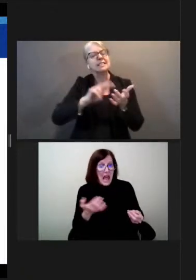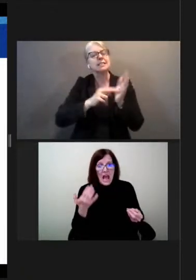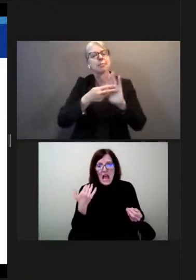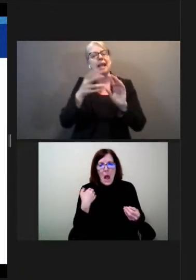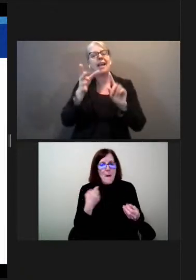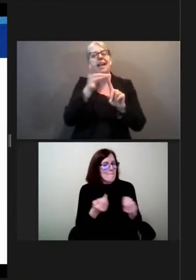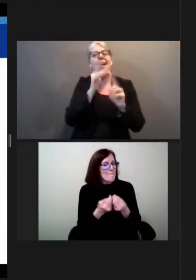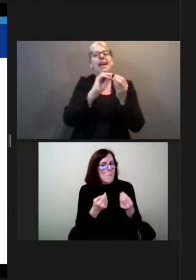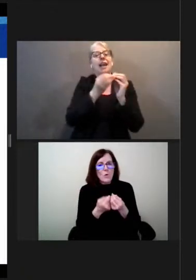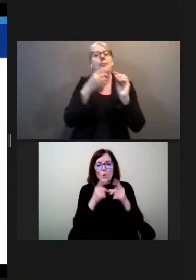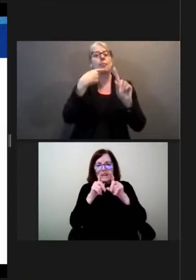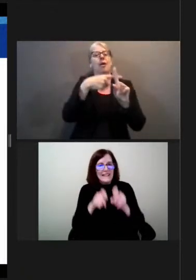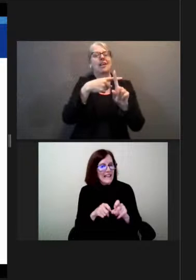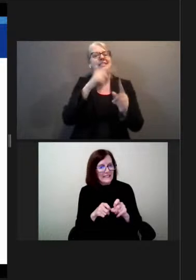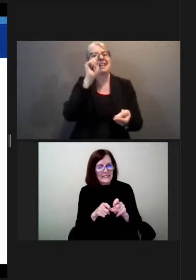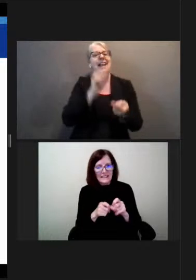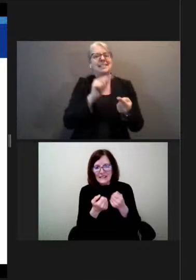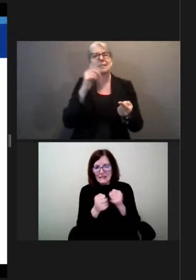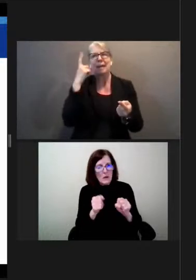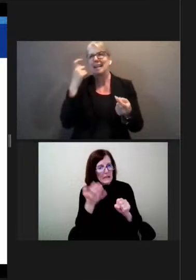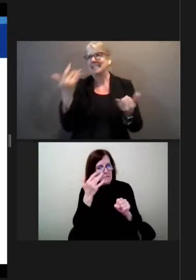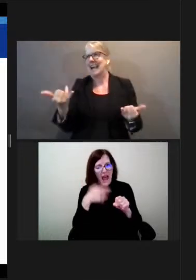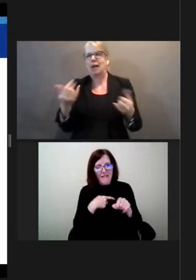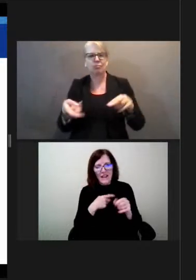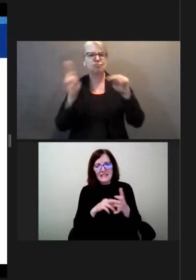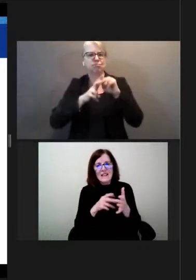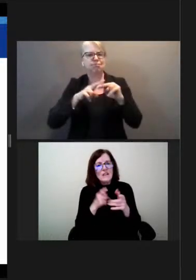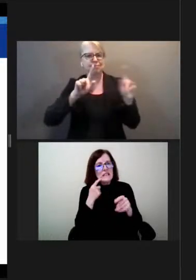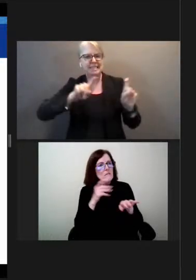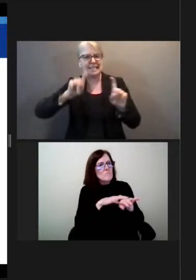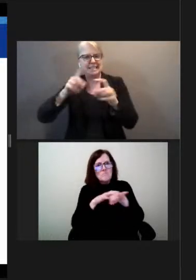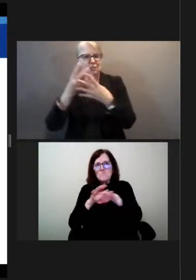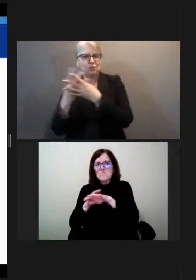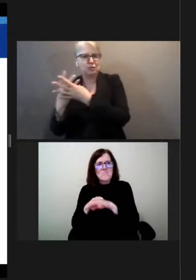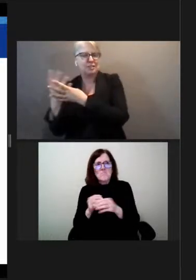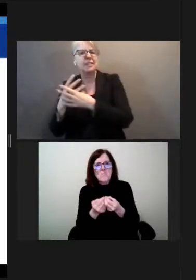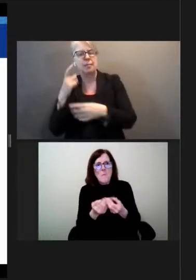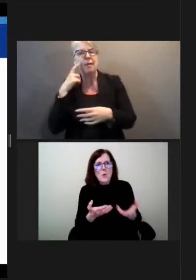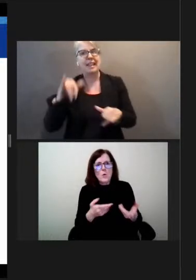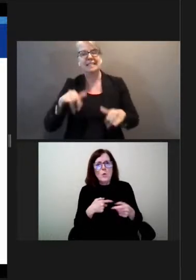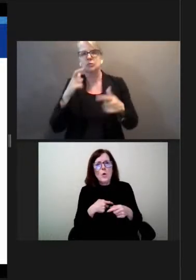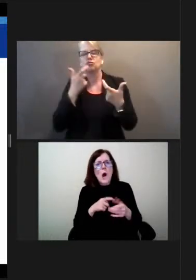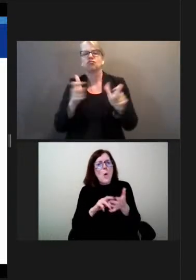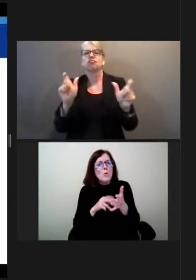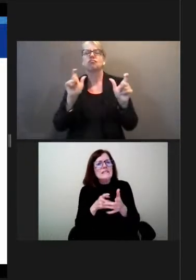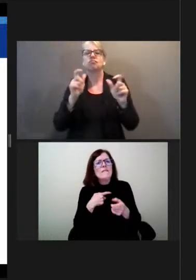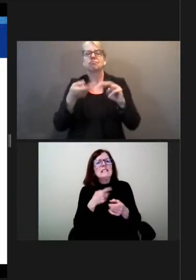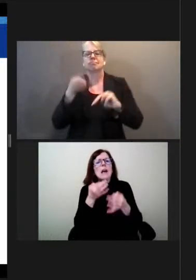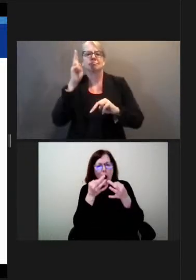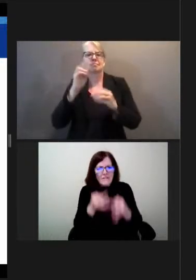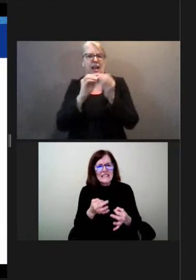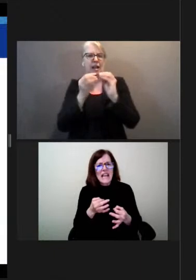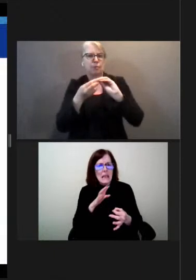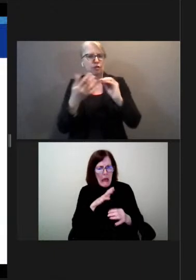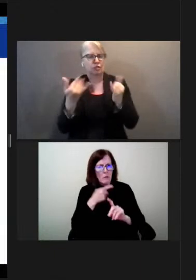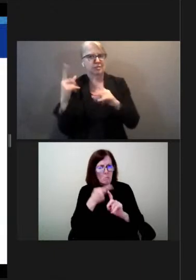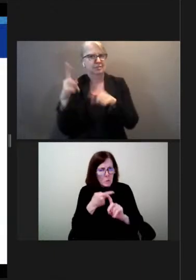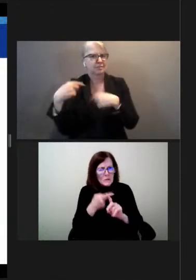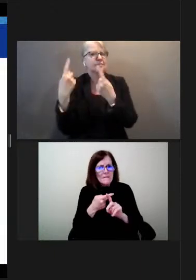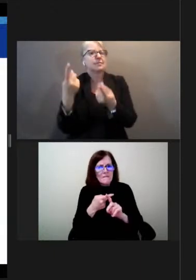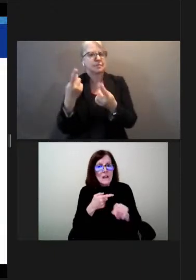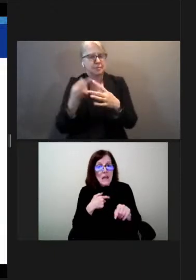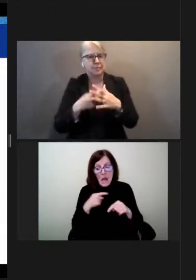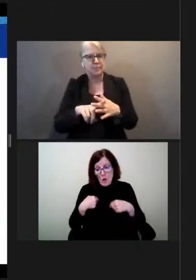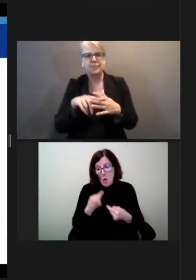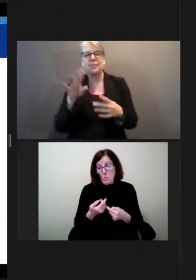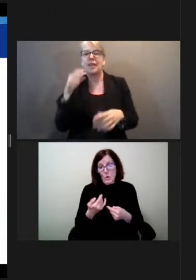would have been if there was as much testing as there is now. But this is the biggest wave that we've been in. And in recent days, we've been seeing